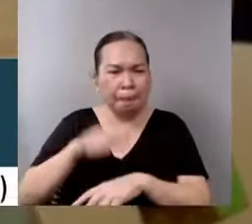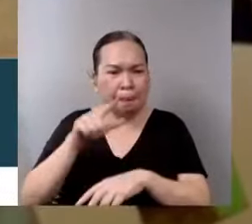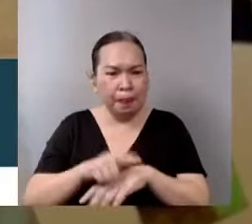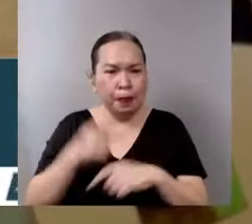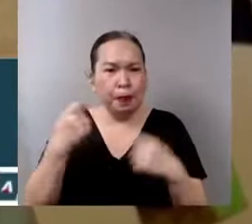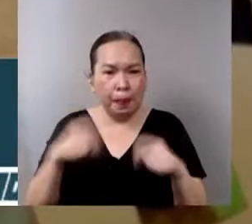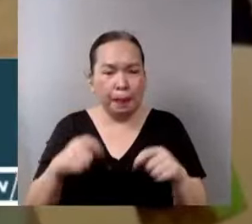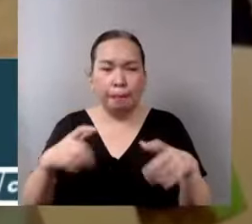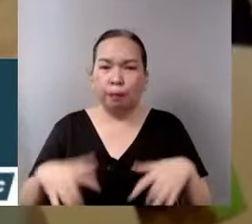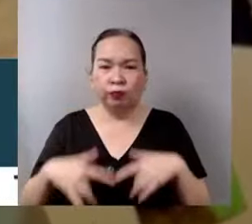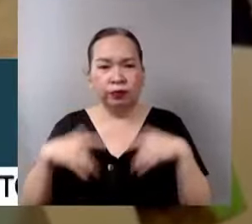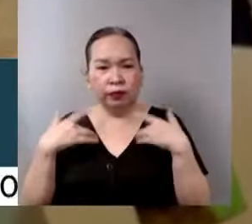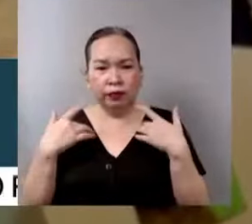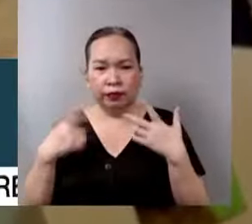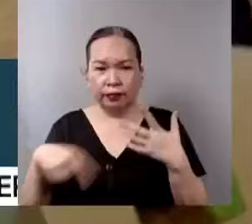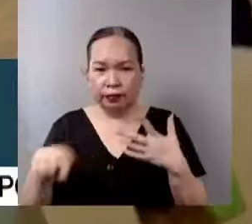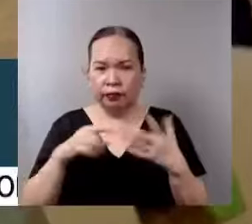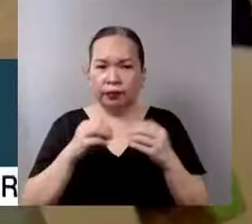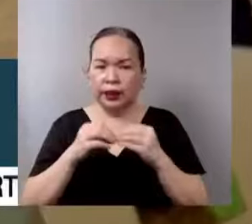farm the land in a sustainable way.